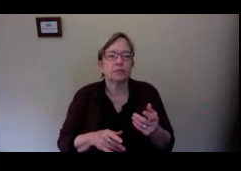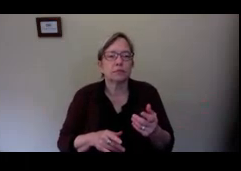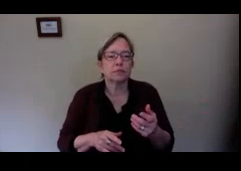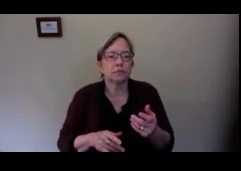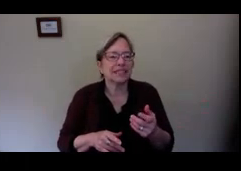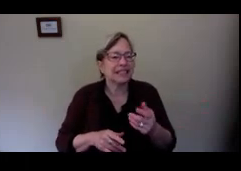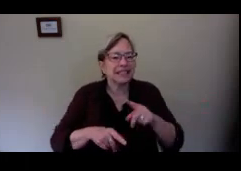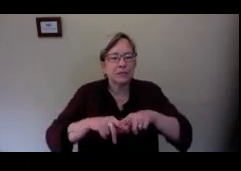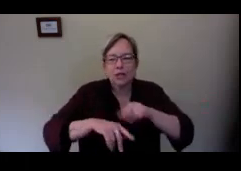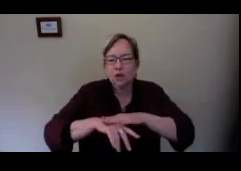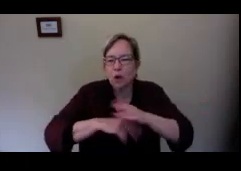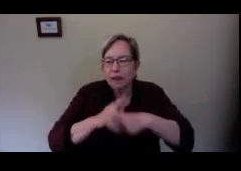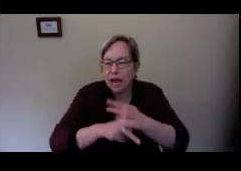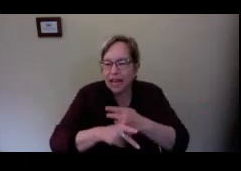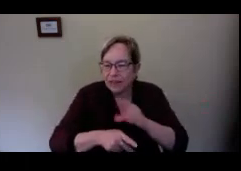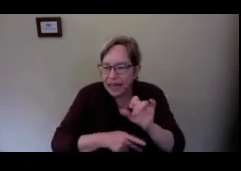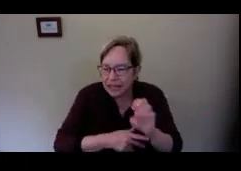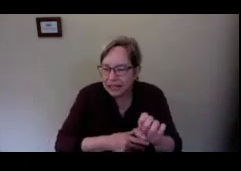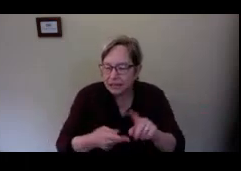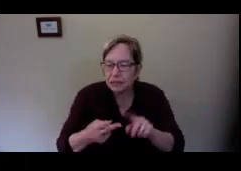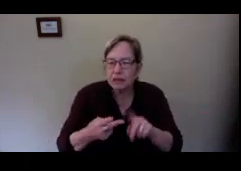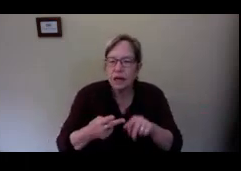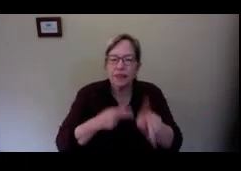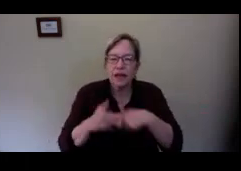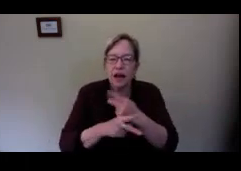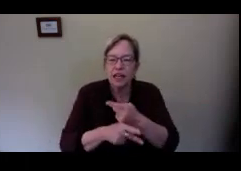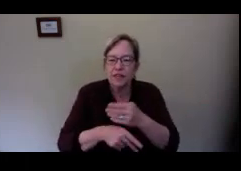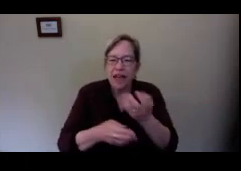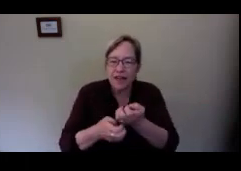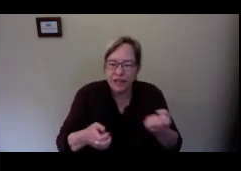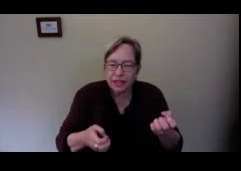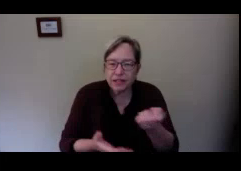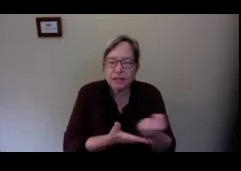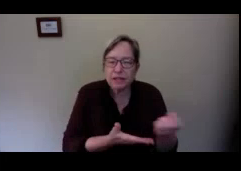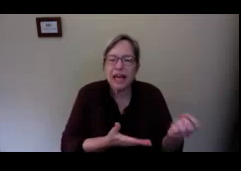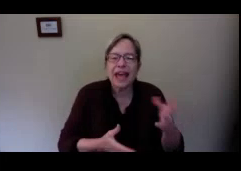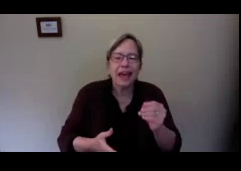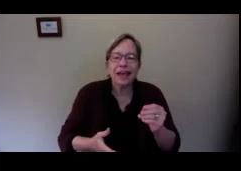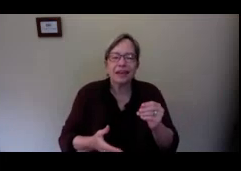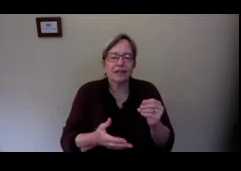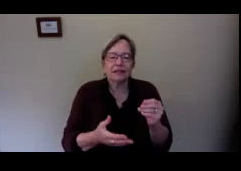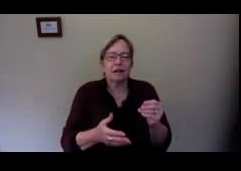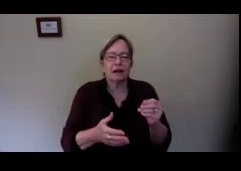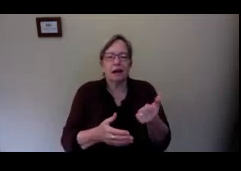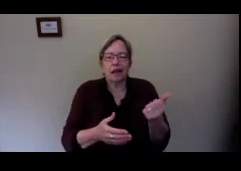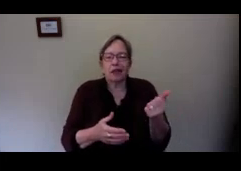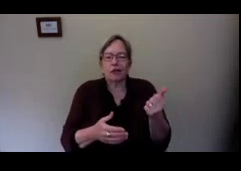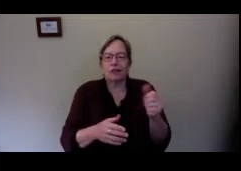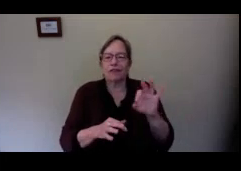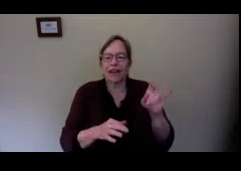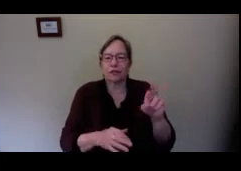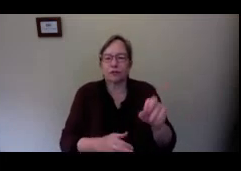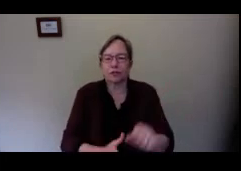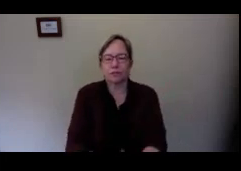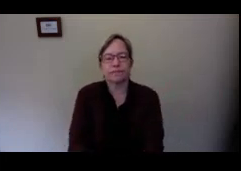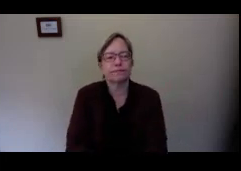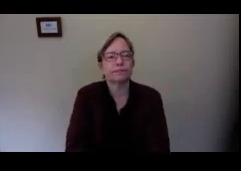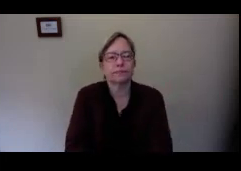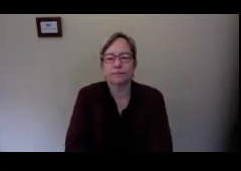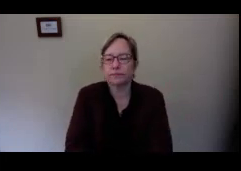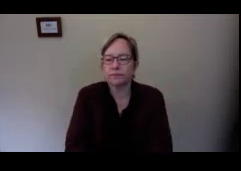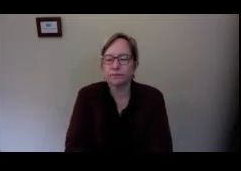of evidence, the speediness of the response, and other factors. Next slide.